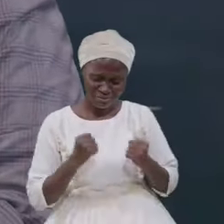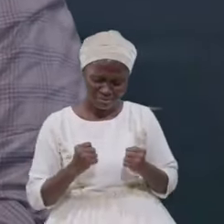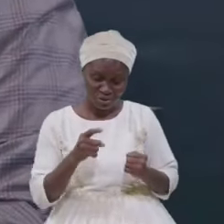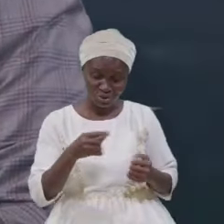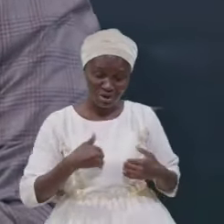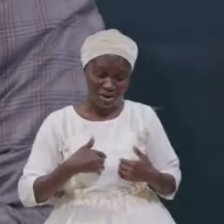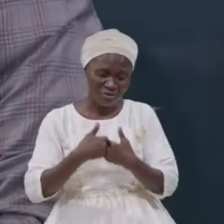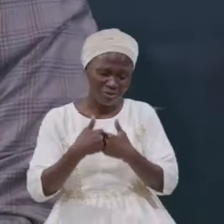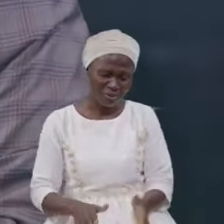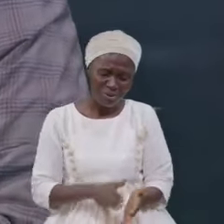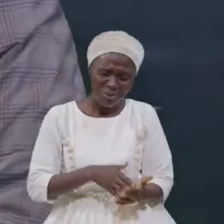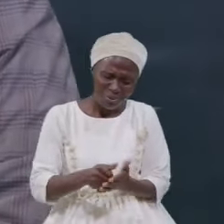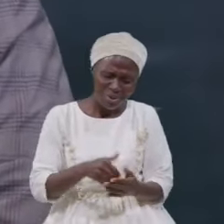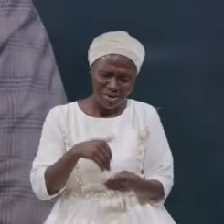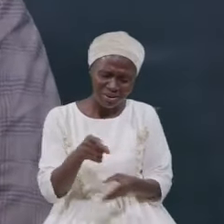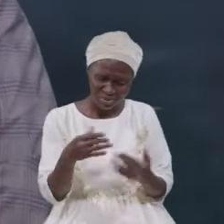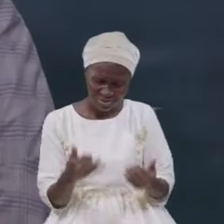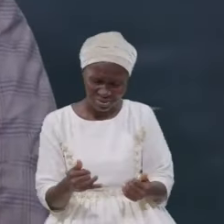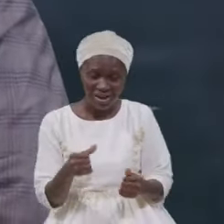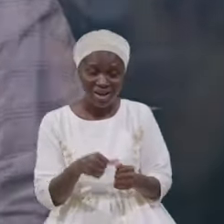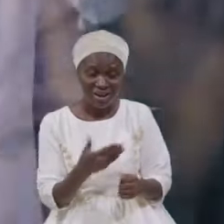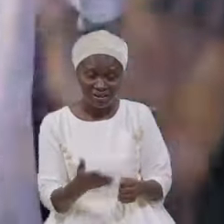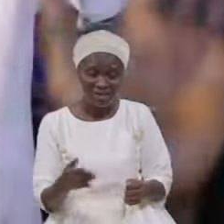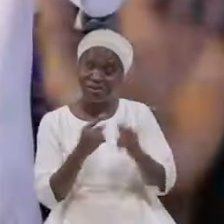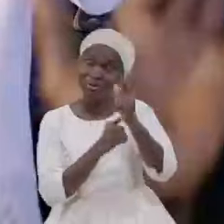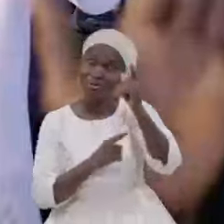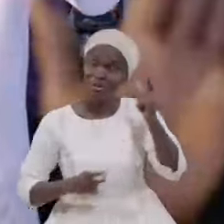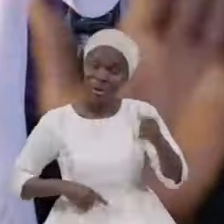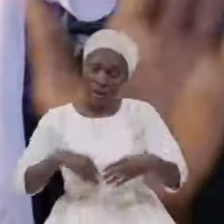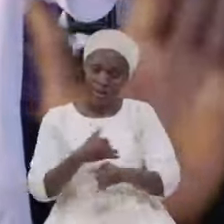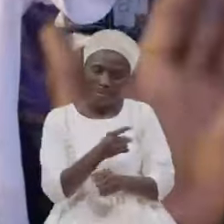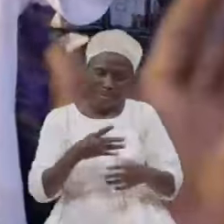Lord make you recover your health in Jesus' name.